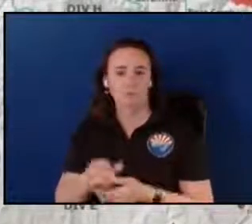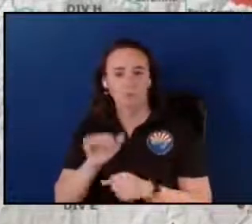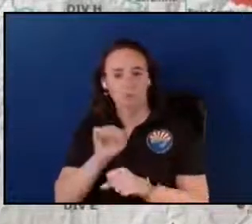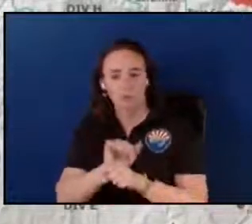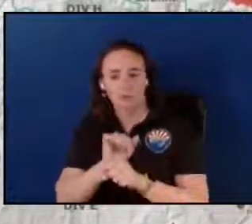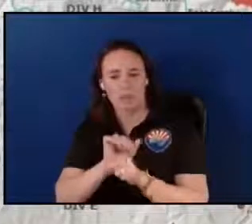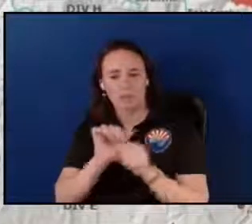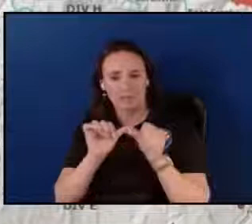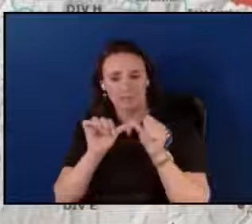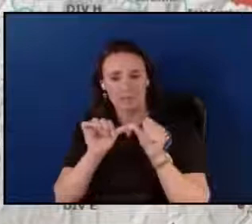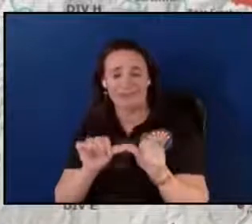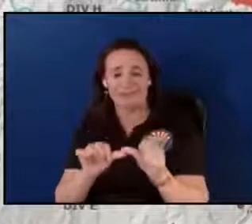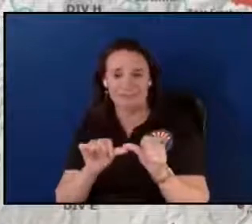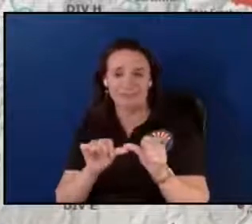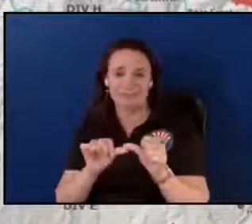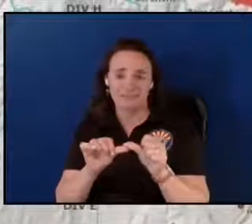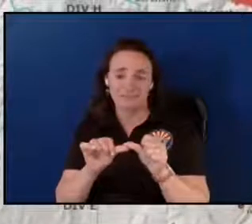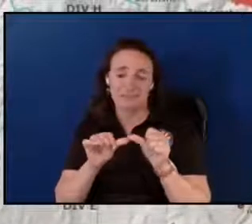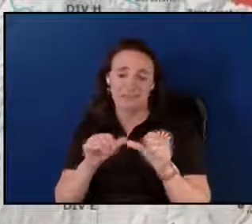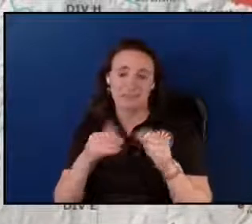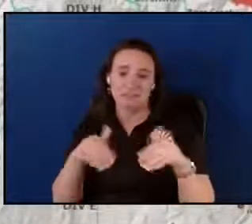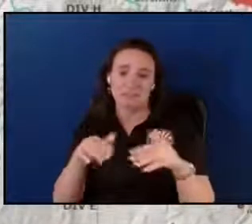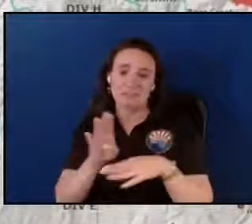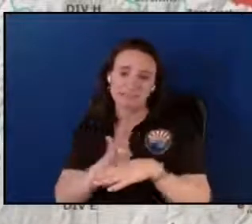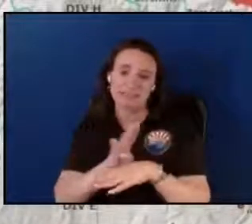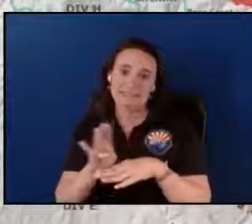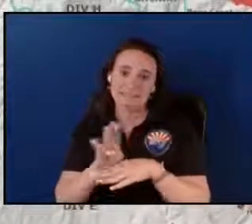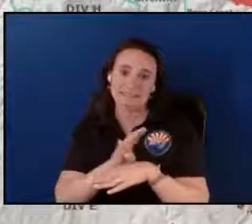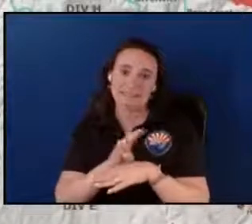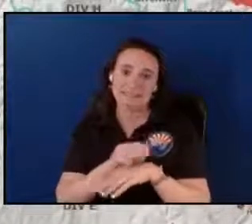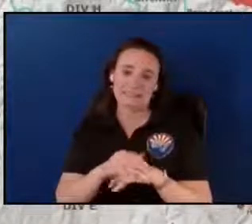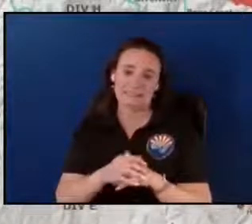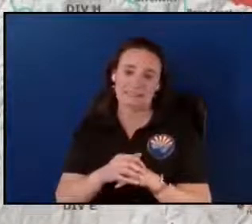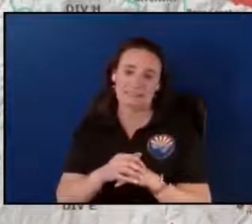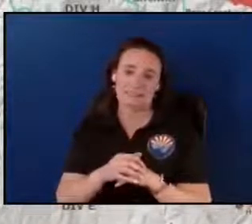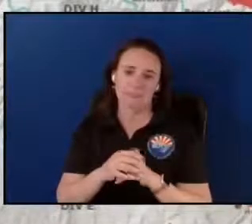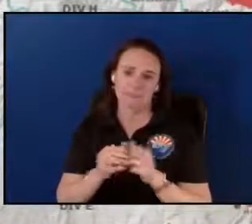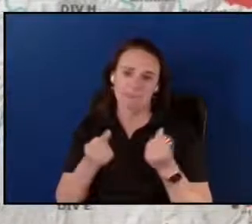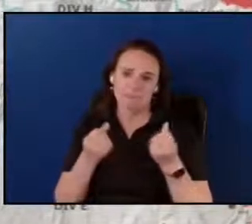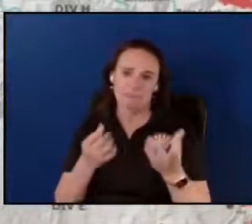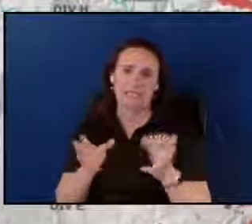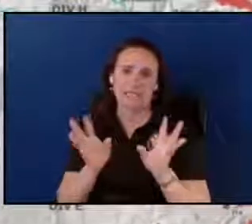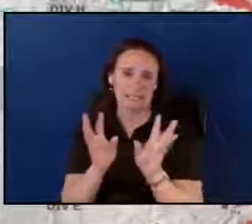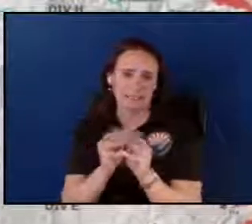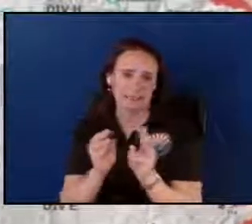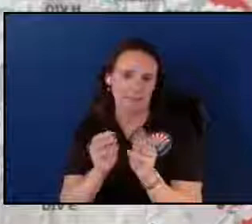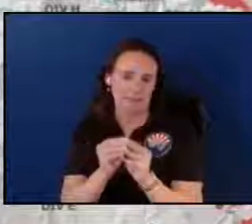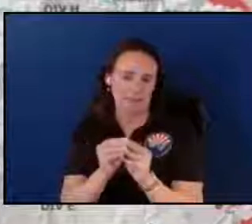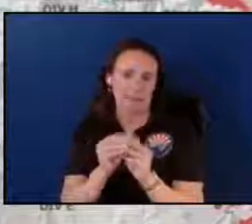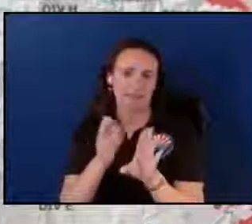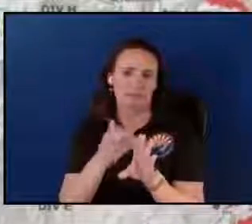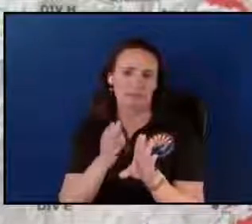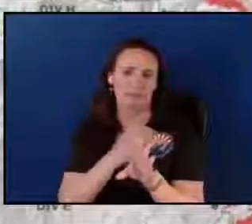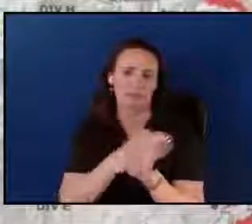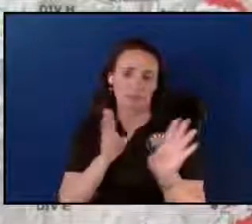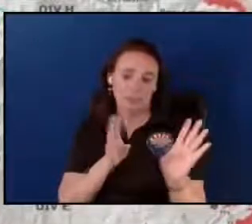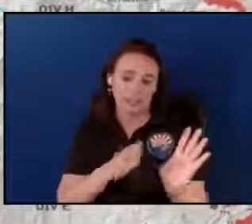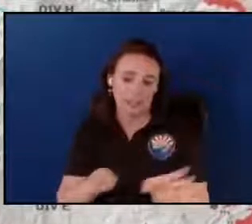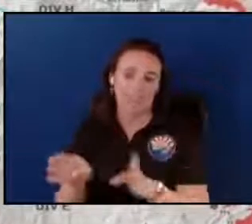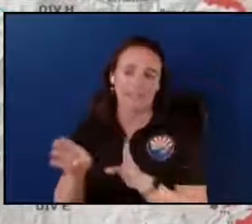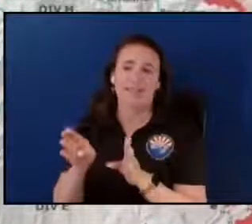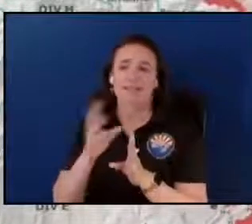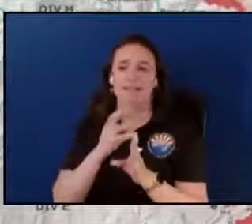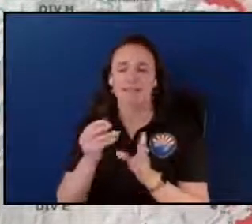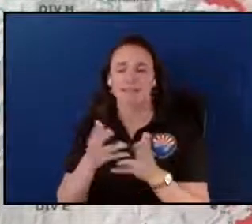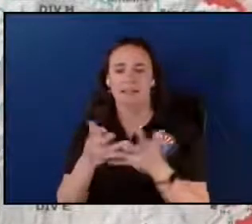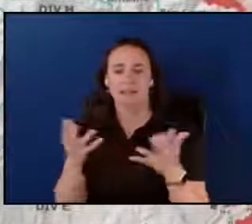tell you it's been pretty busy. I mean, we've been having a lot of meetings and a lot of pre-planning and a lot of planning and a lot of work on the